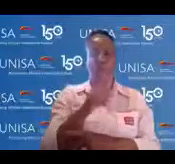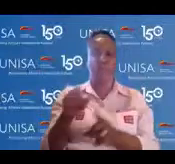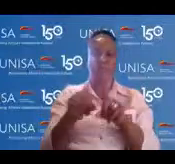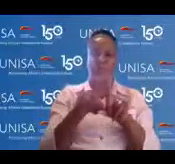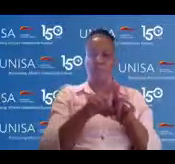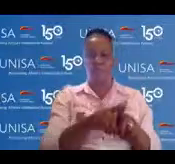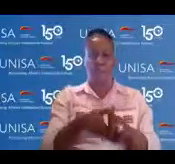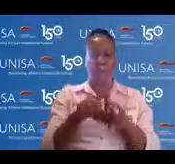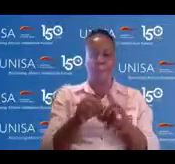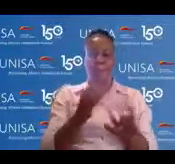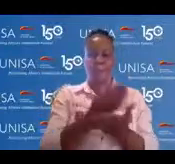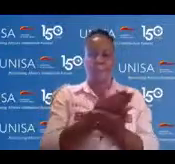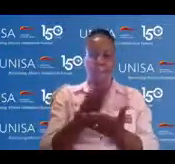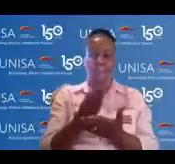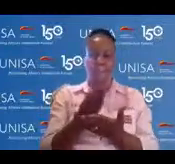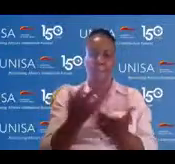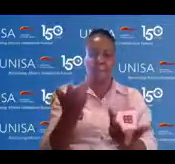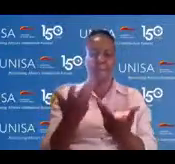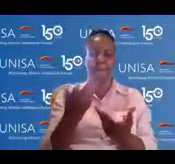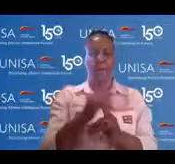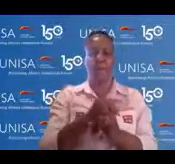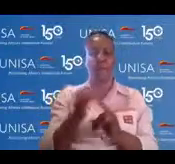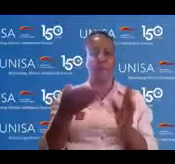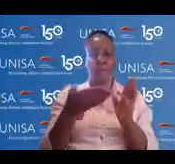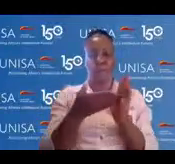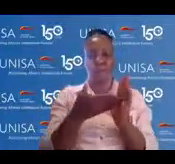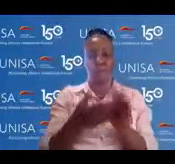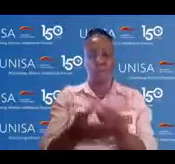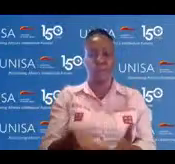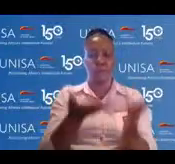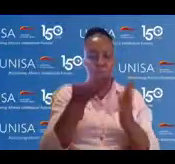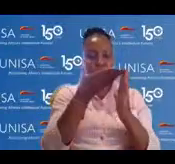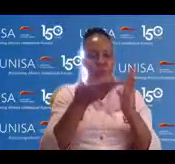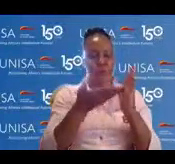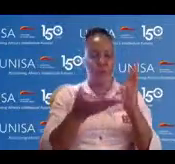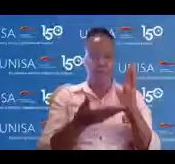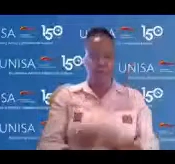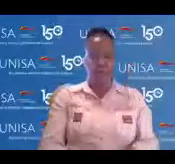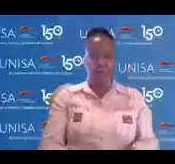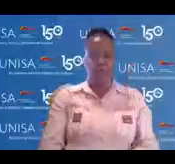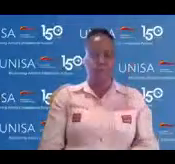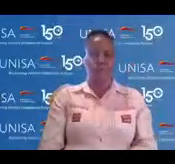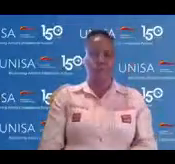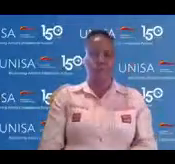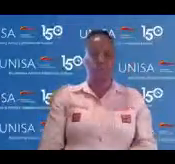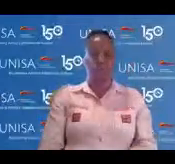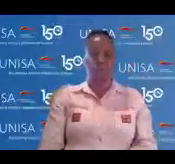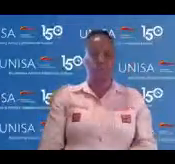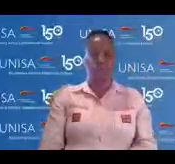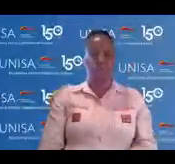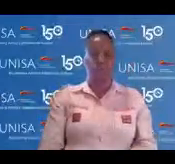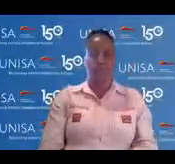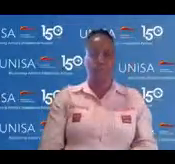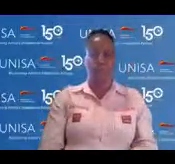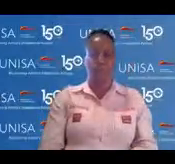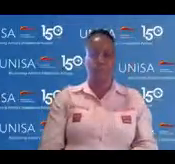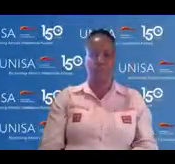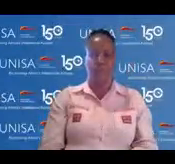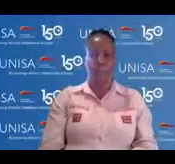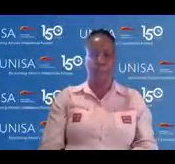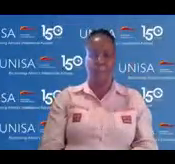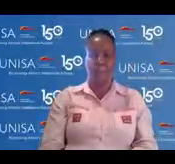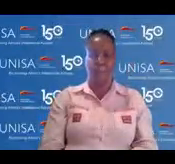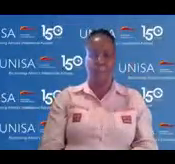they are the winners, guys. Nketwa, Nkona, well done. SB Ernest and